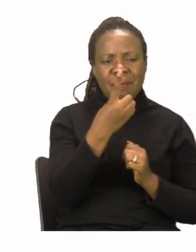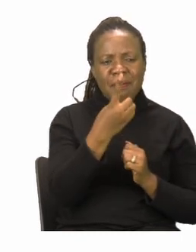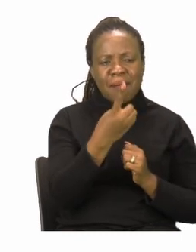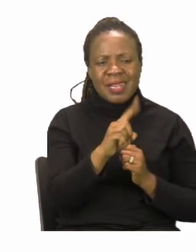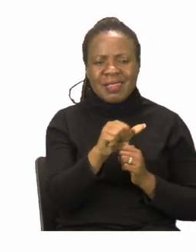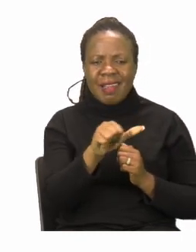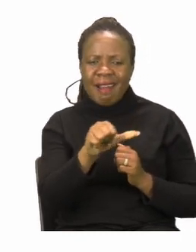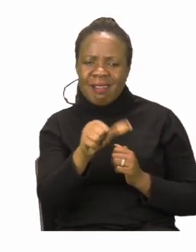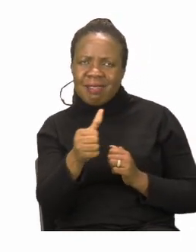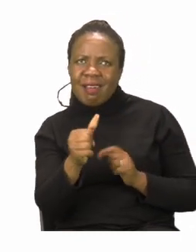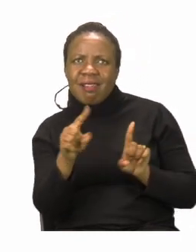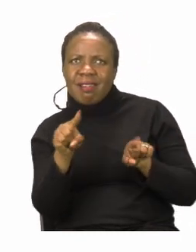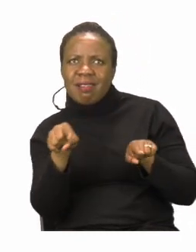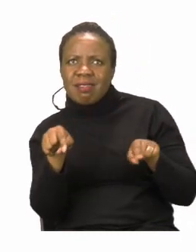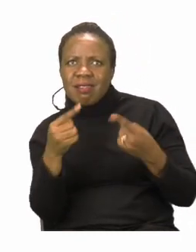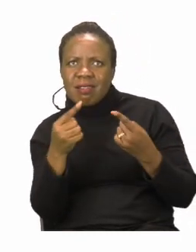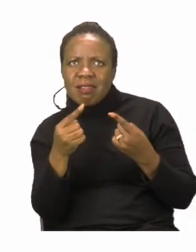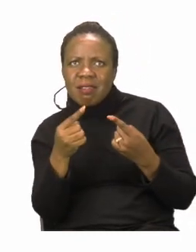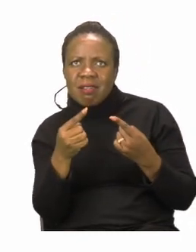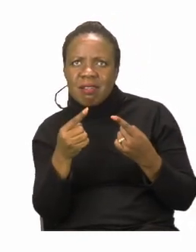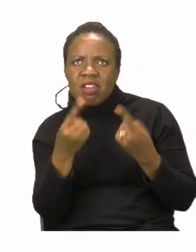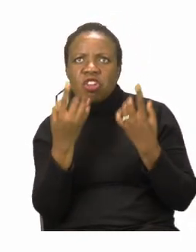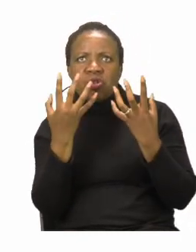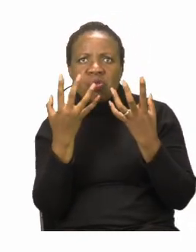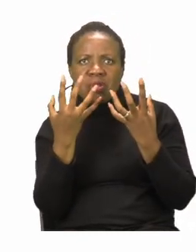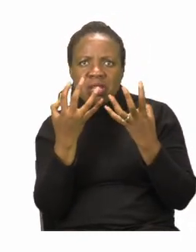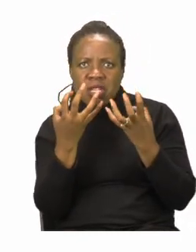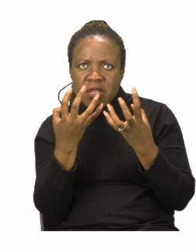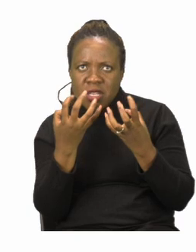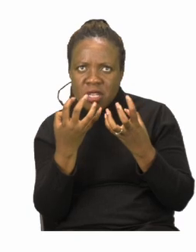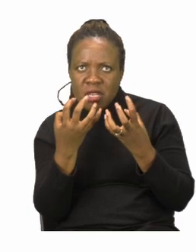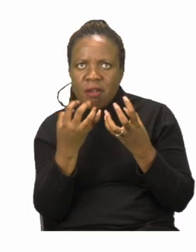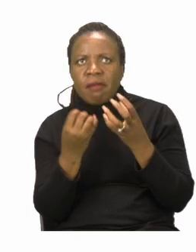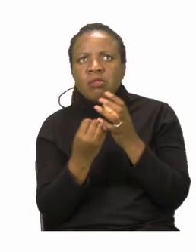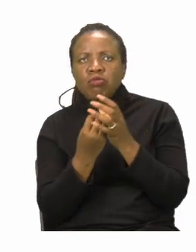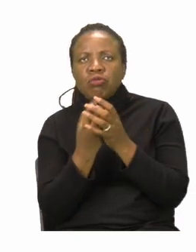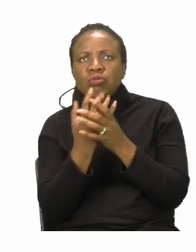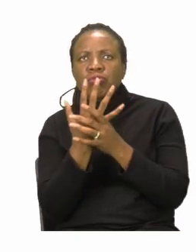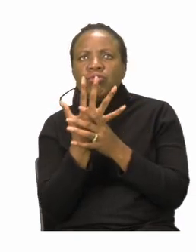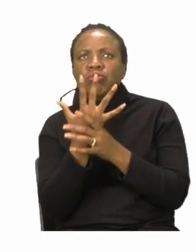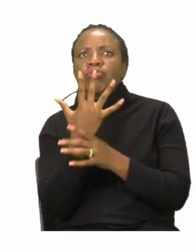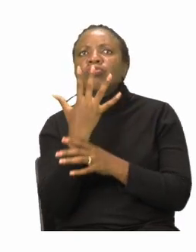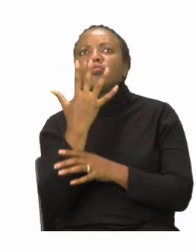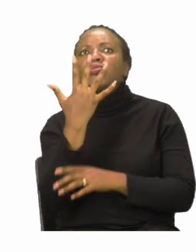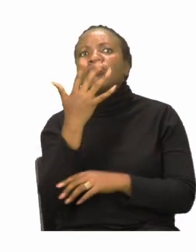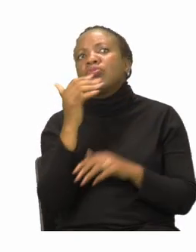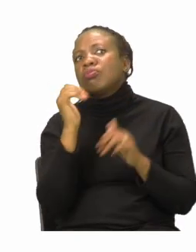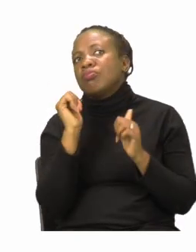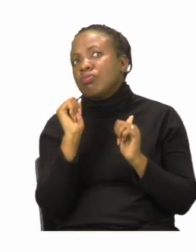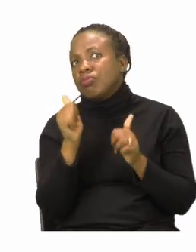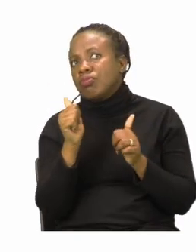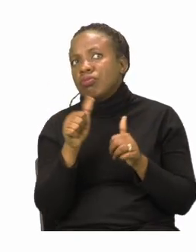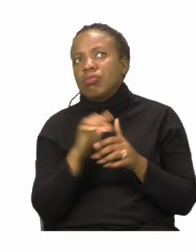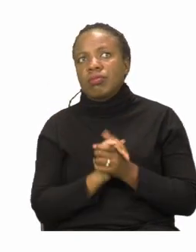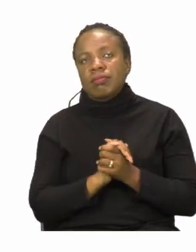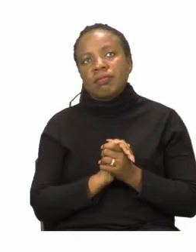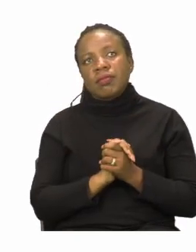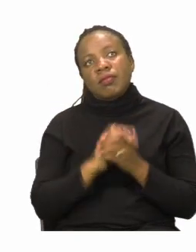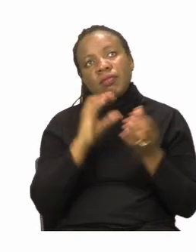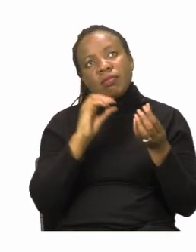2? Number 4. In which season do we